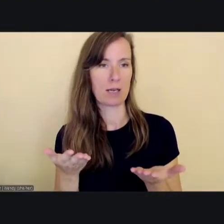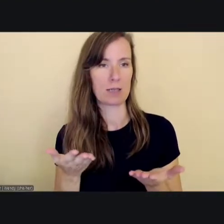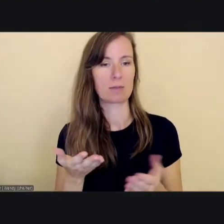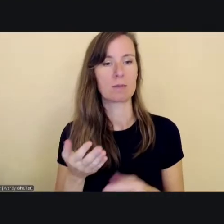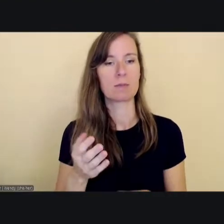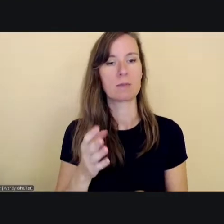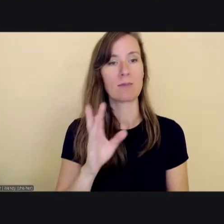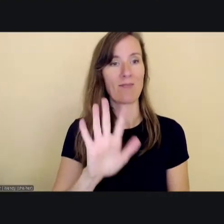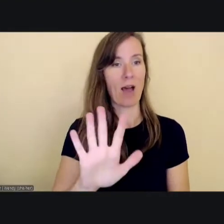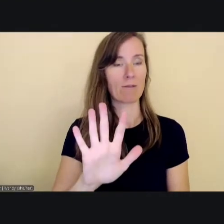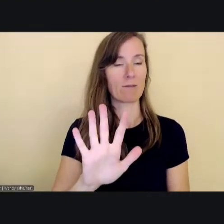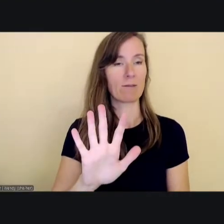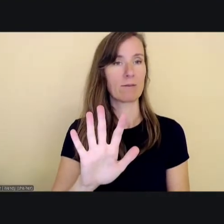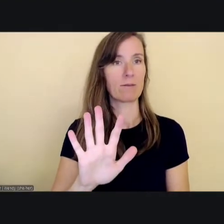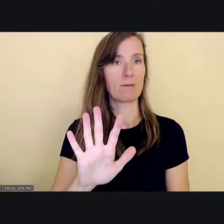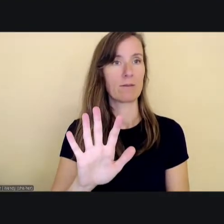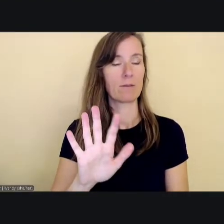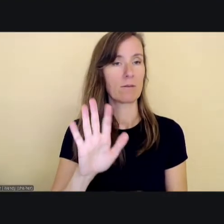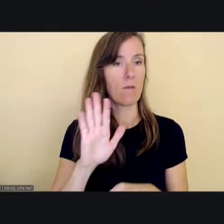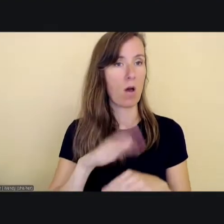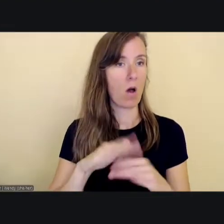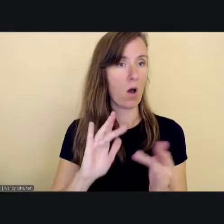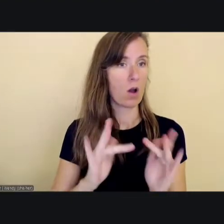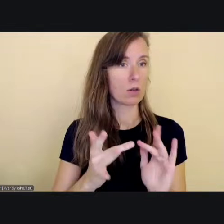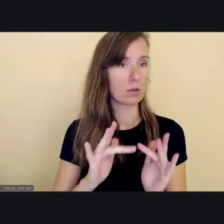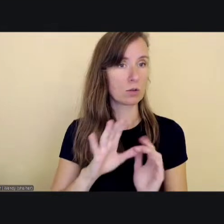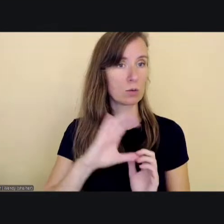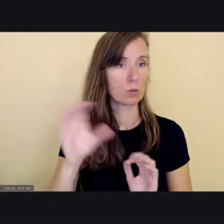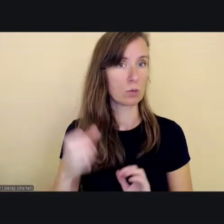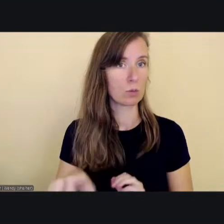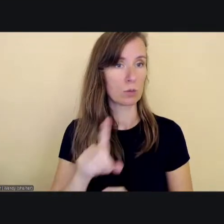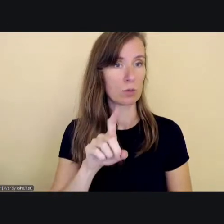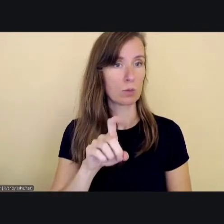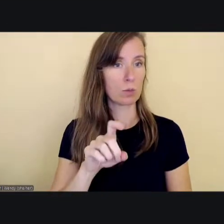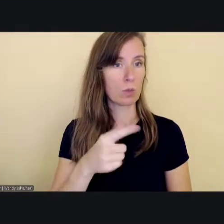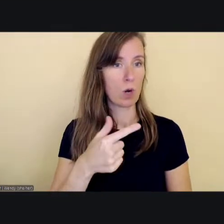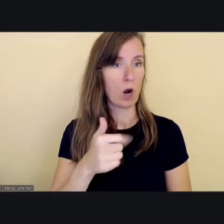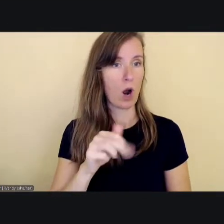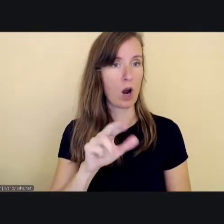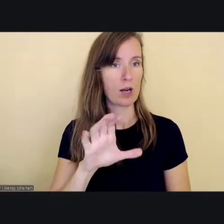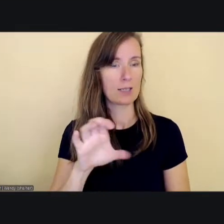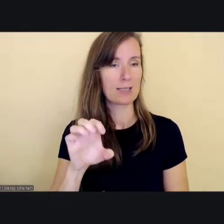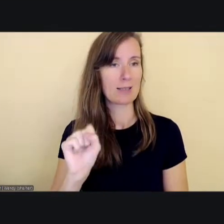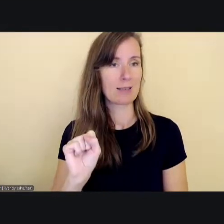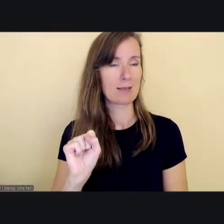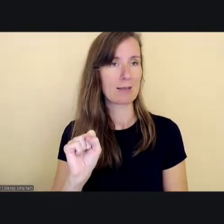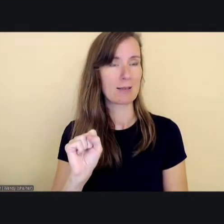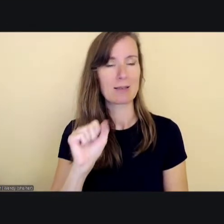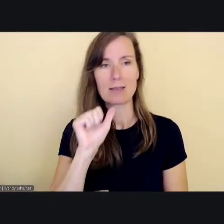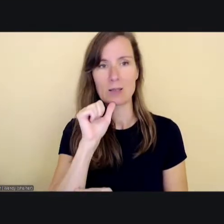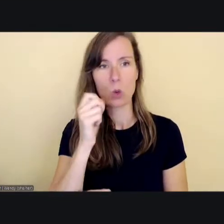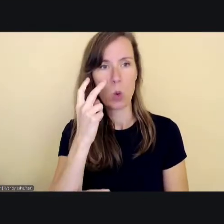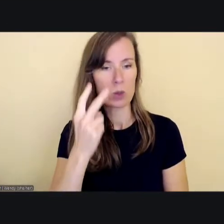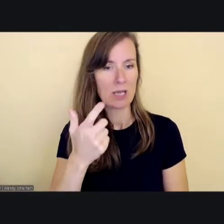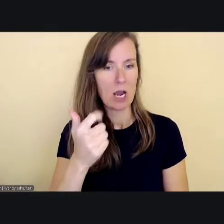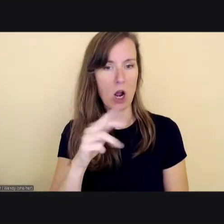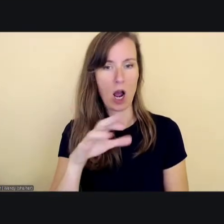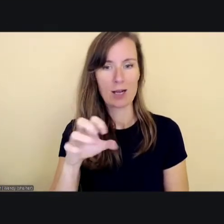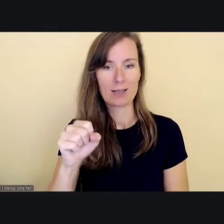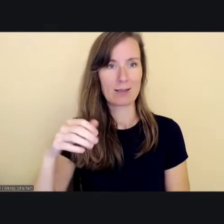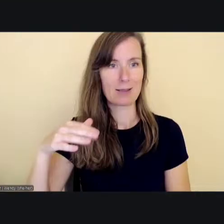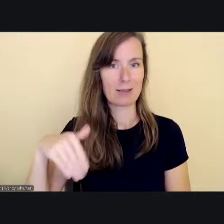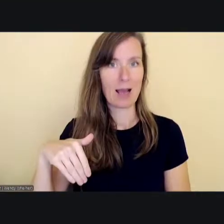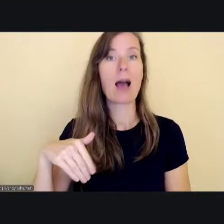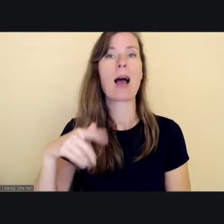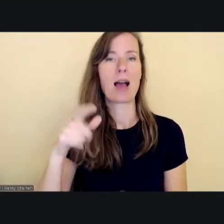5? Are you online, Councilmember Garces? I don't see Councilmember Garces yet. Oh, he is